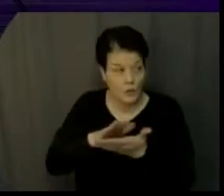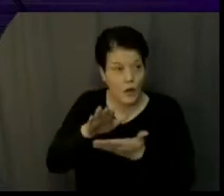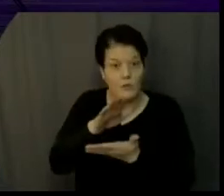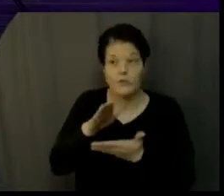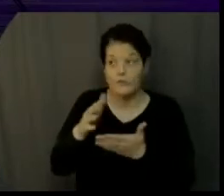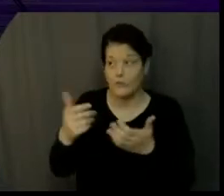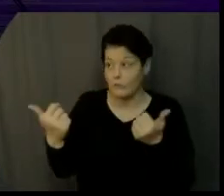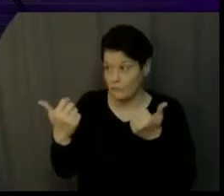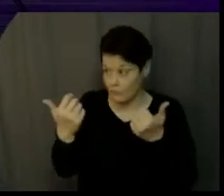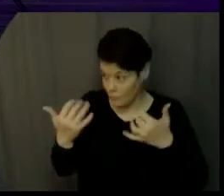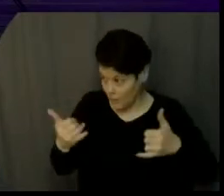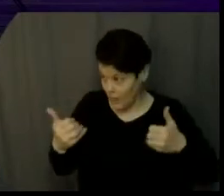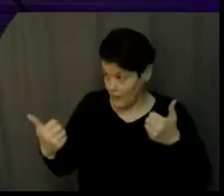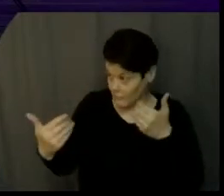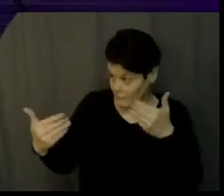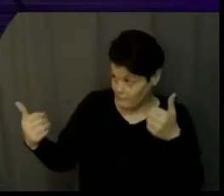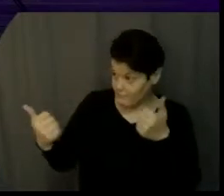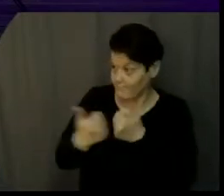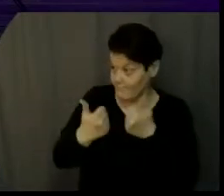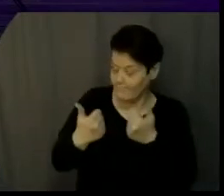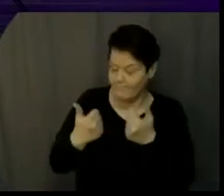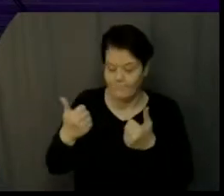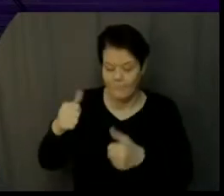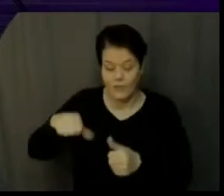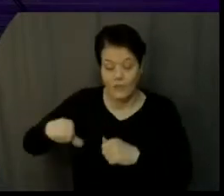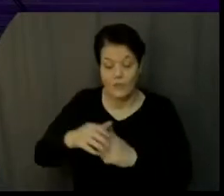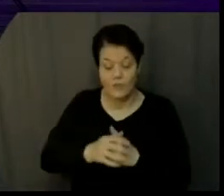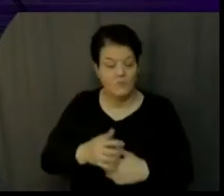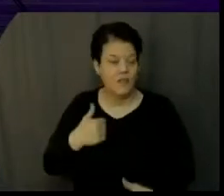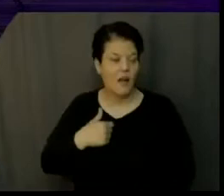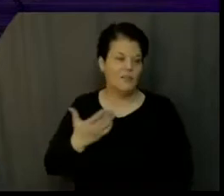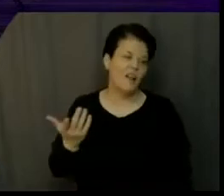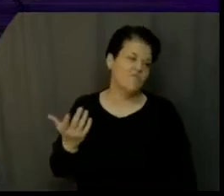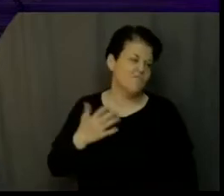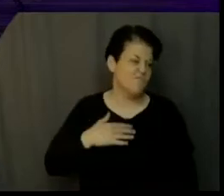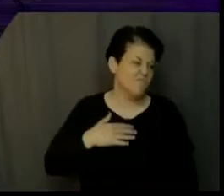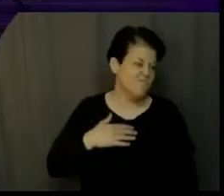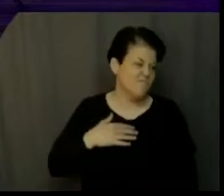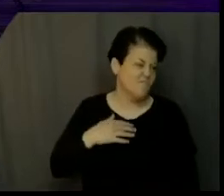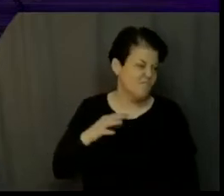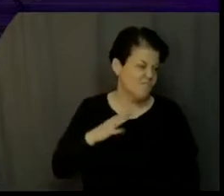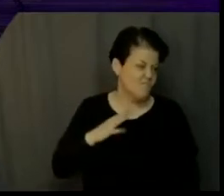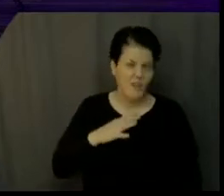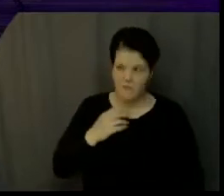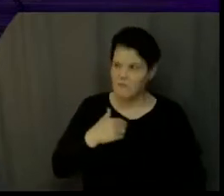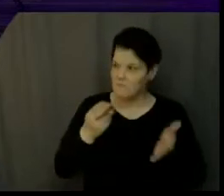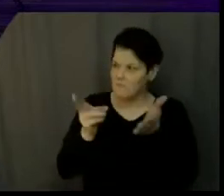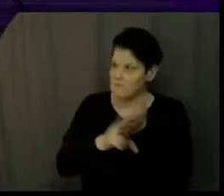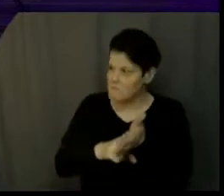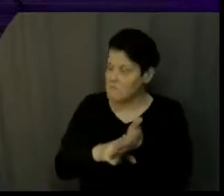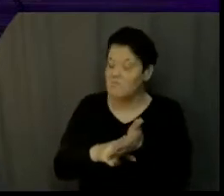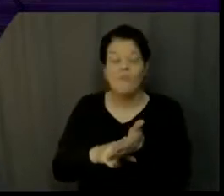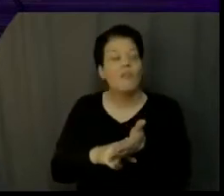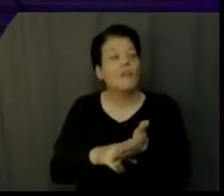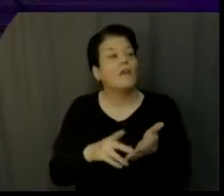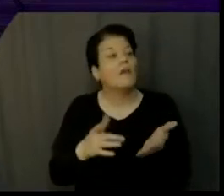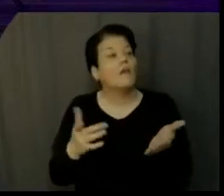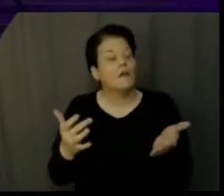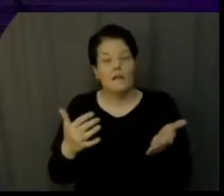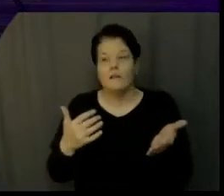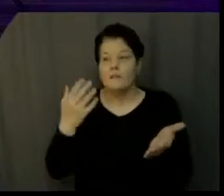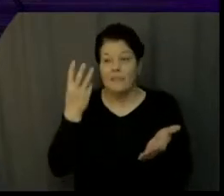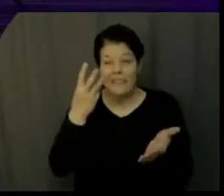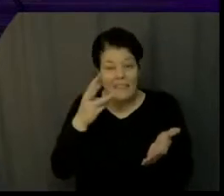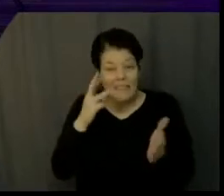going. And I was, okay, sign me up. It's about a 16-hour drive. And so we leave at 10